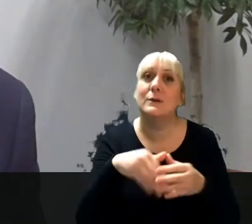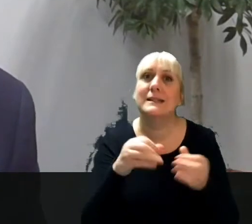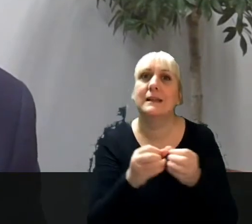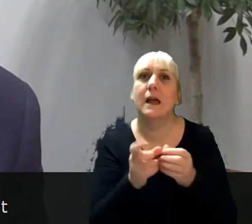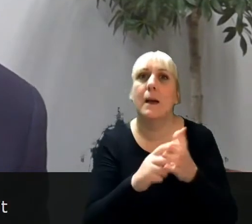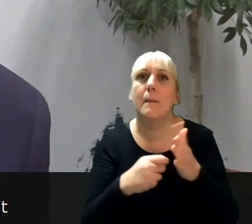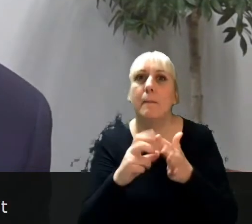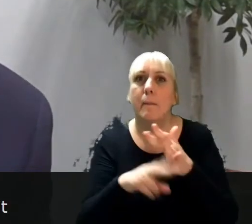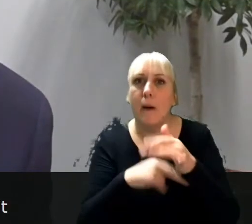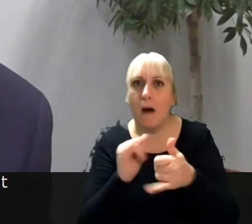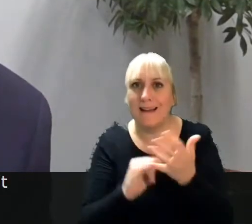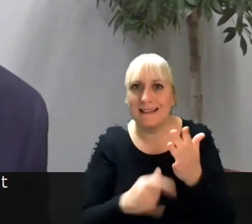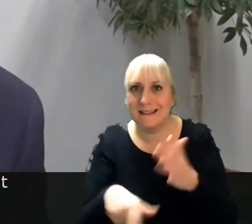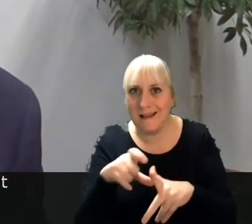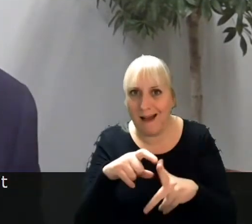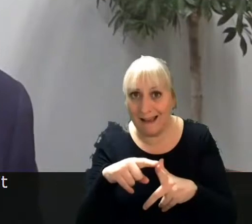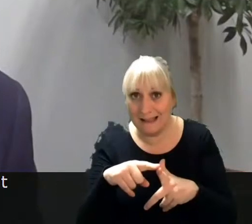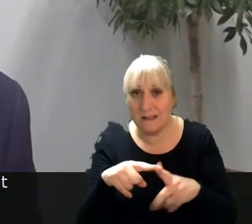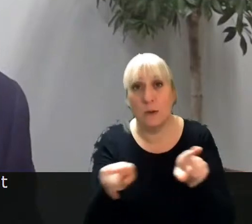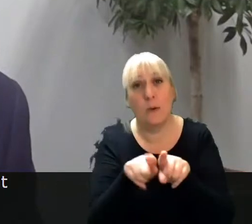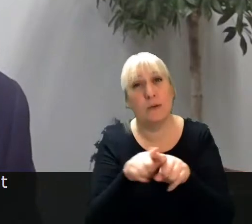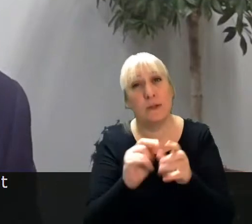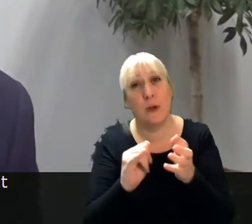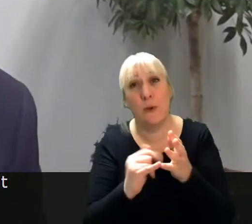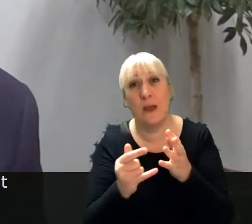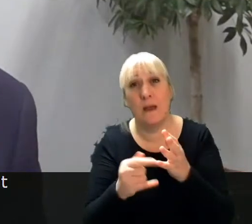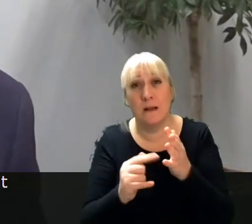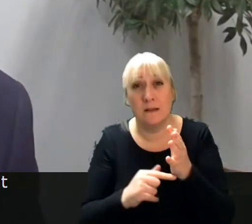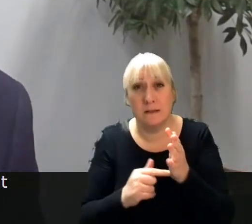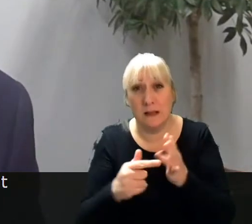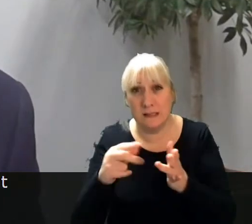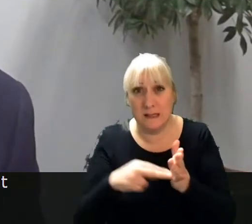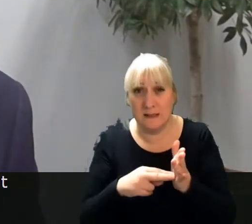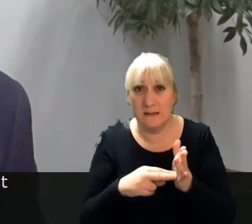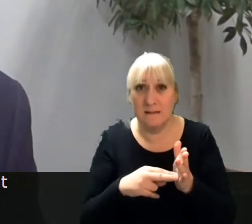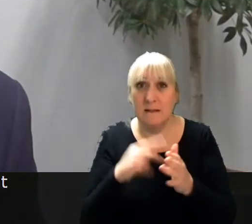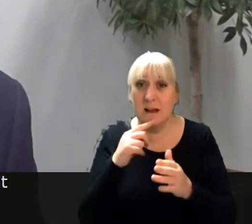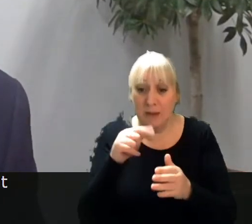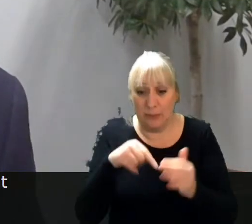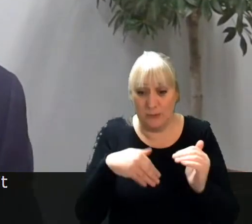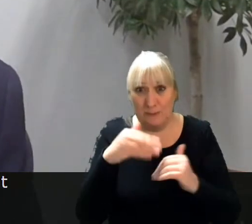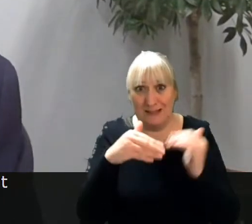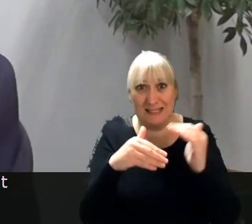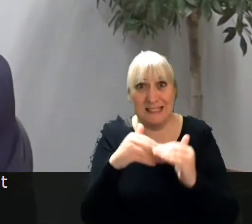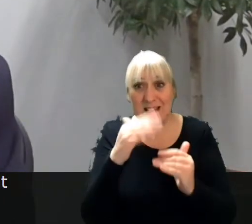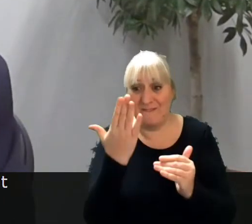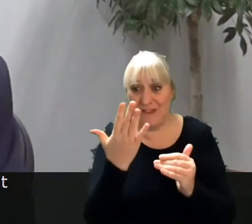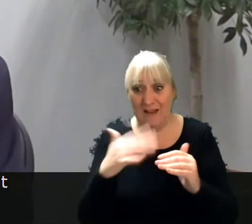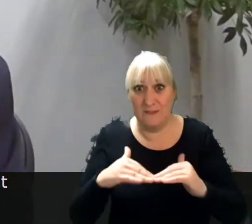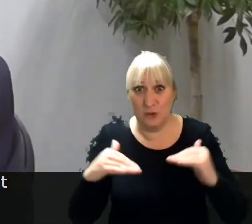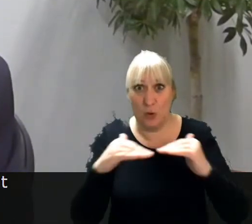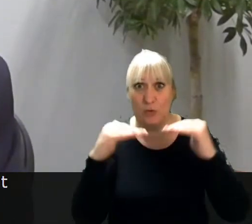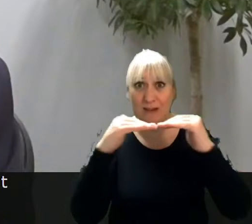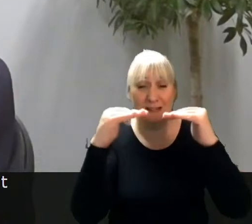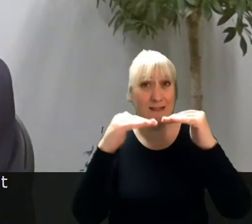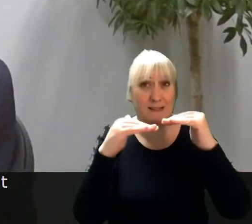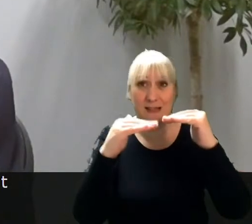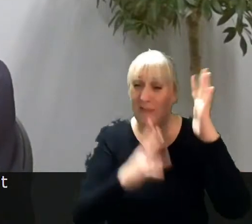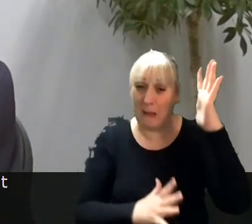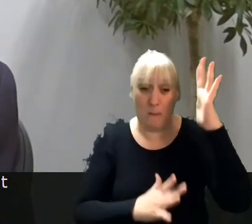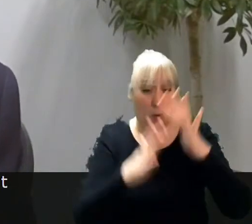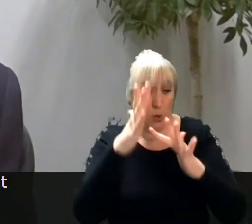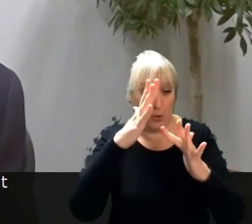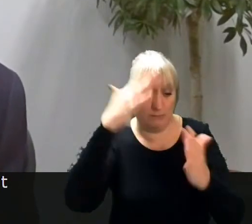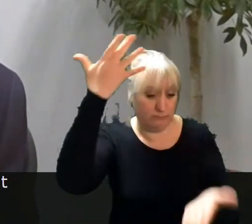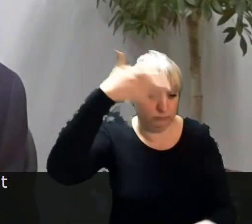Sutton, which was smaller buildings of 5 stories, which burnt within 5 minutes to the ground. So I'll continue to do what I can from City Hall. We've